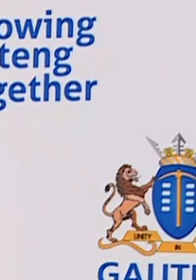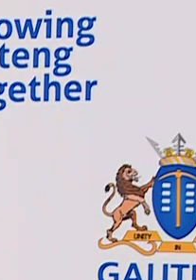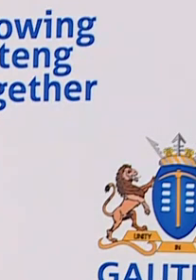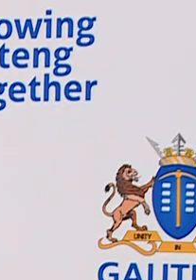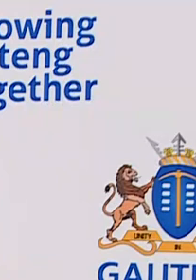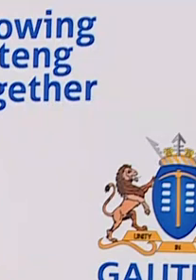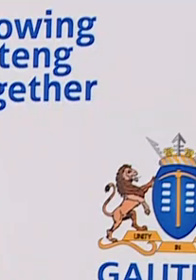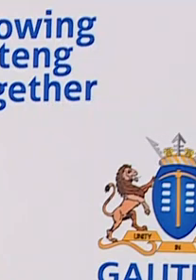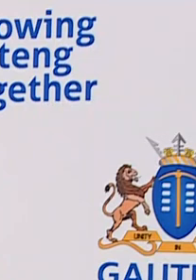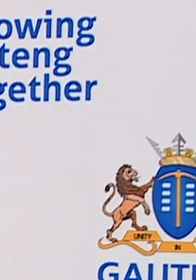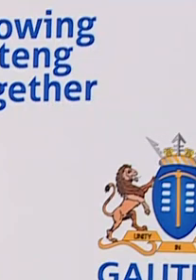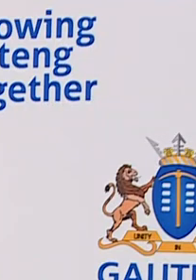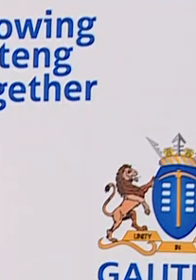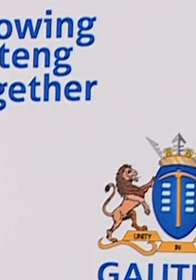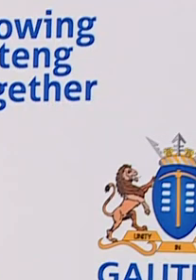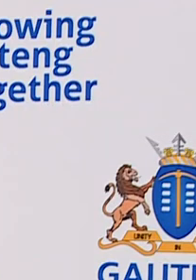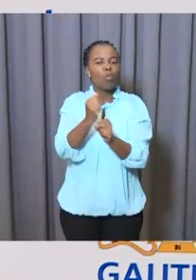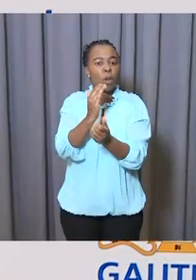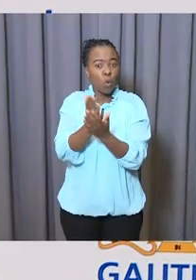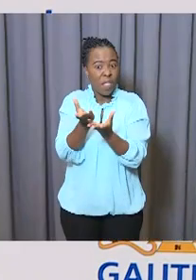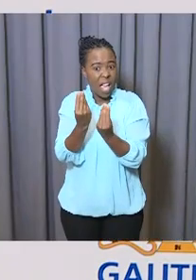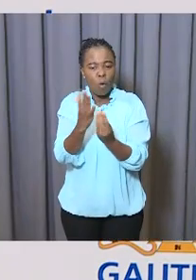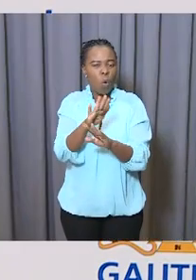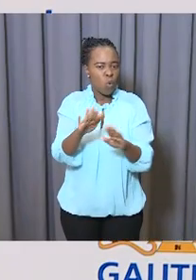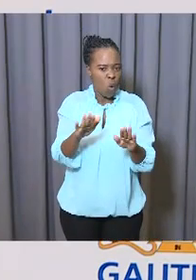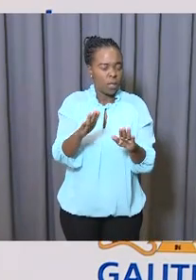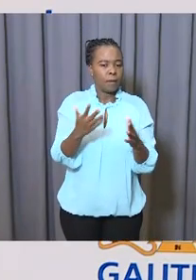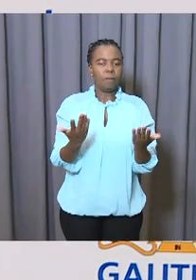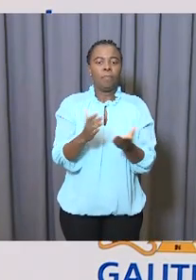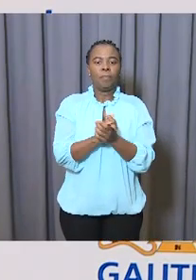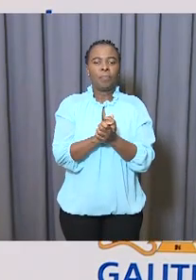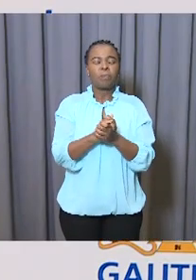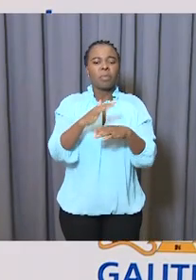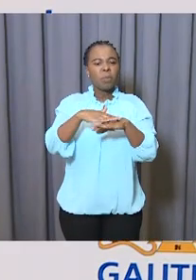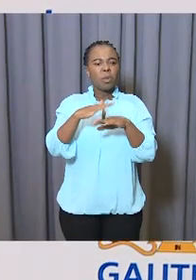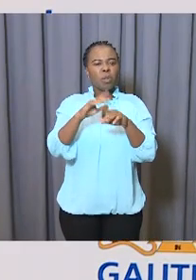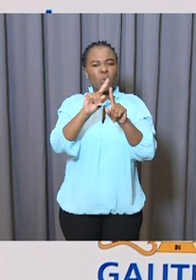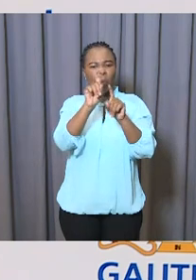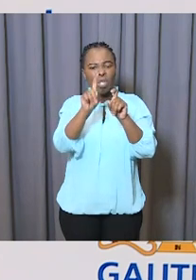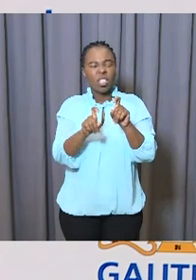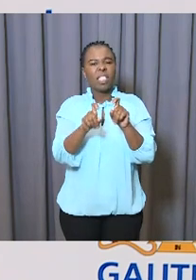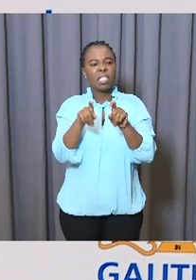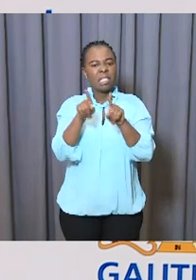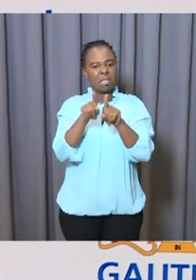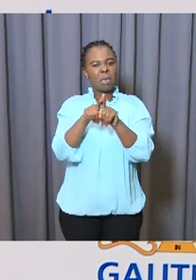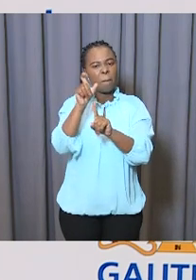in the distribution? Then there are also further questions from the same